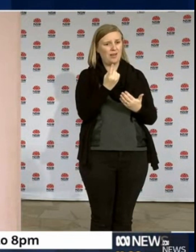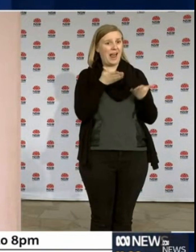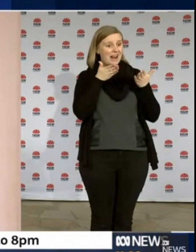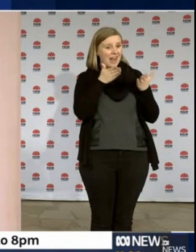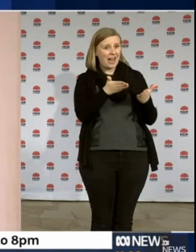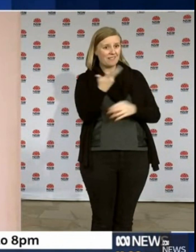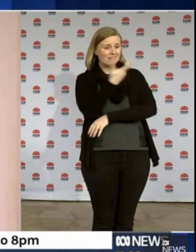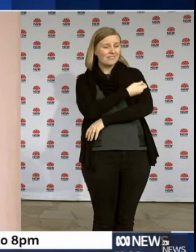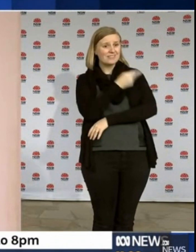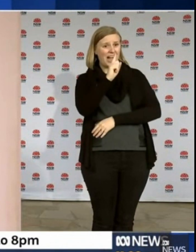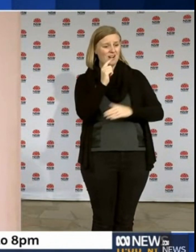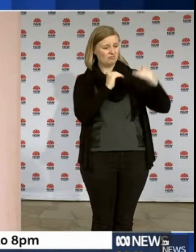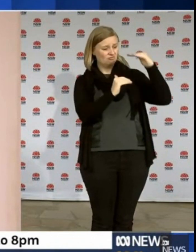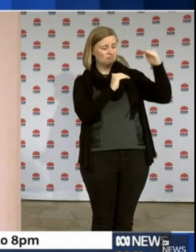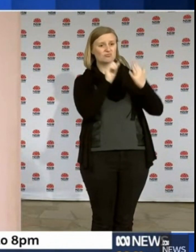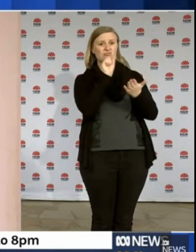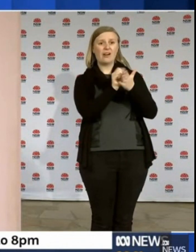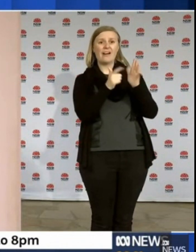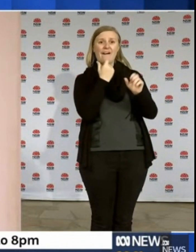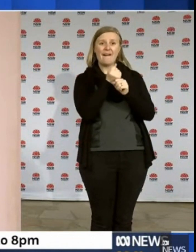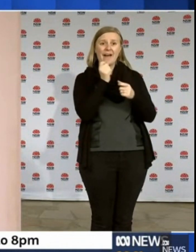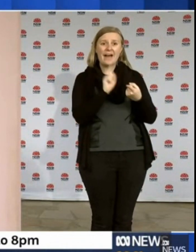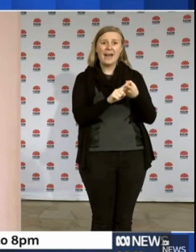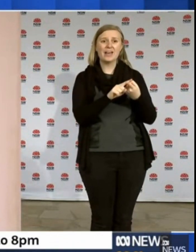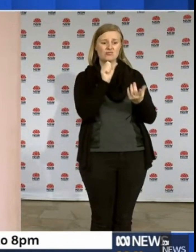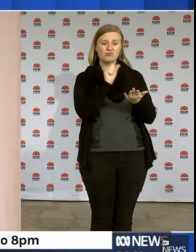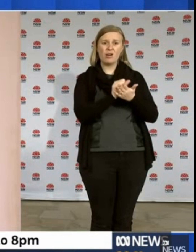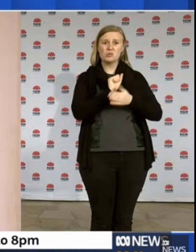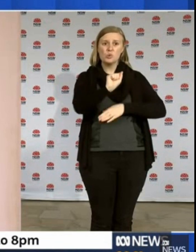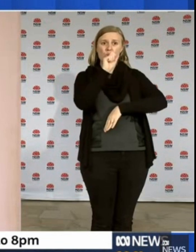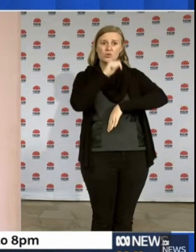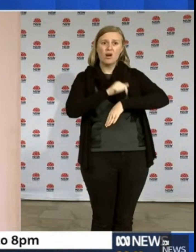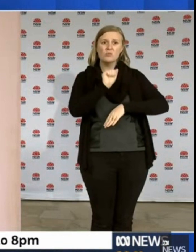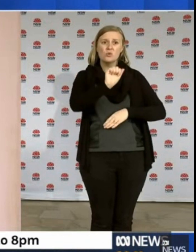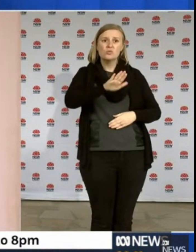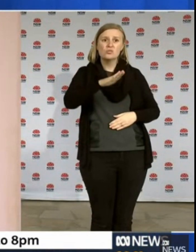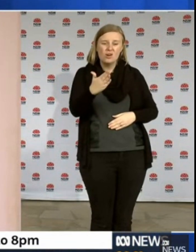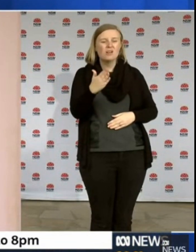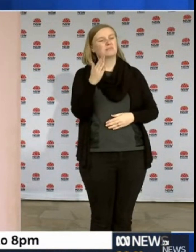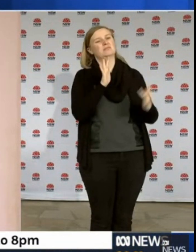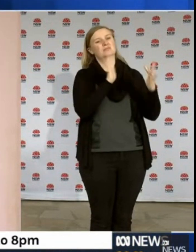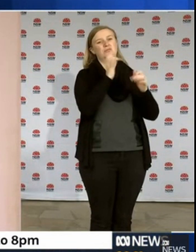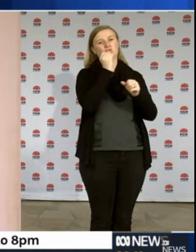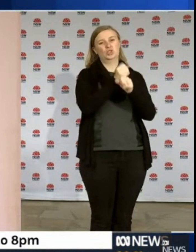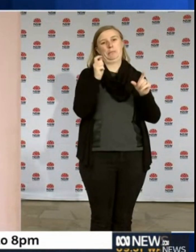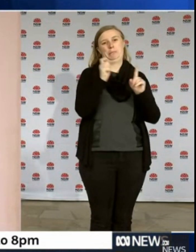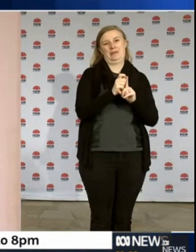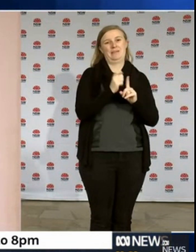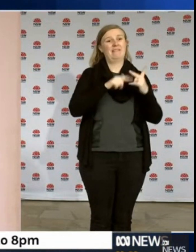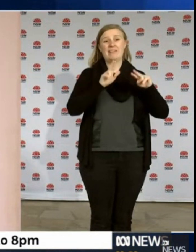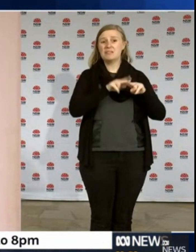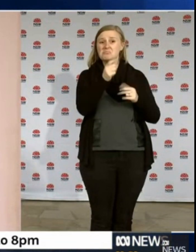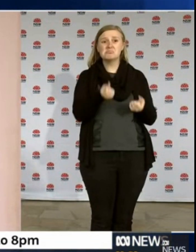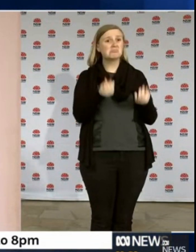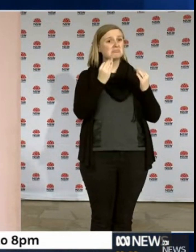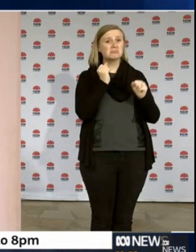60, please contact your GP to get the AstraZeneca. If you don't have a GP or you live in a community where you don't have access to one, you can contact one of